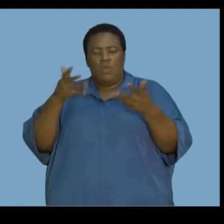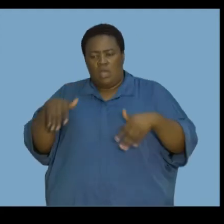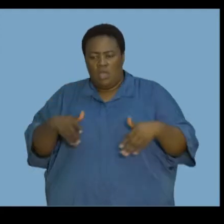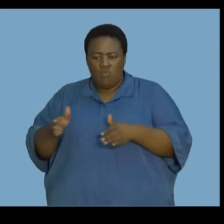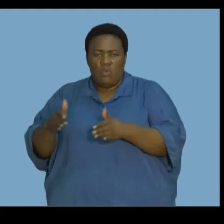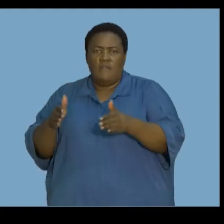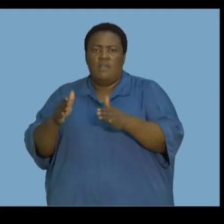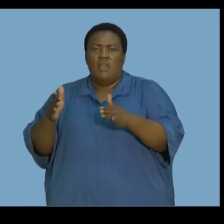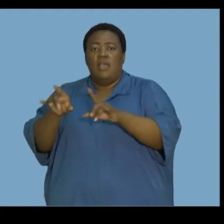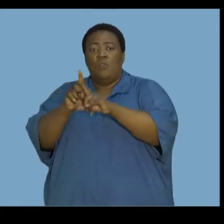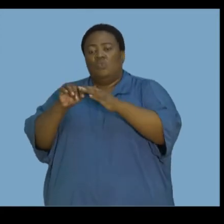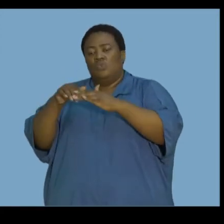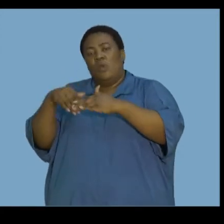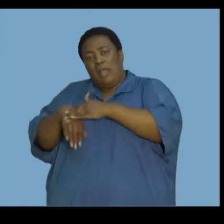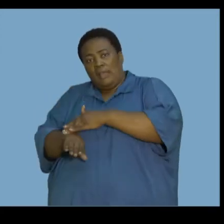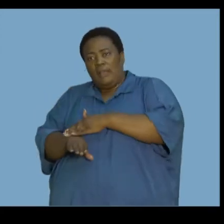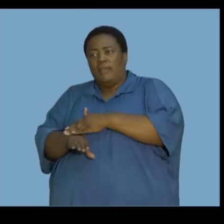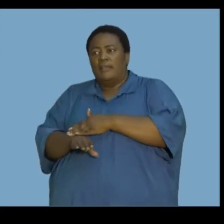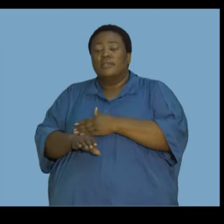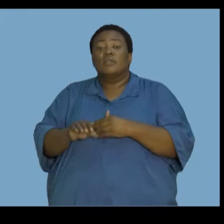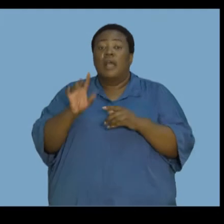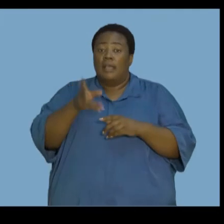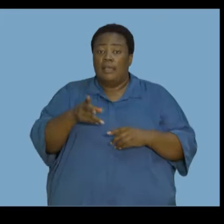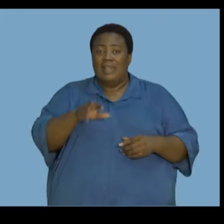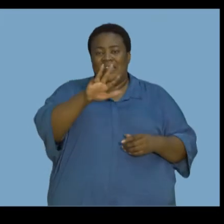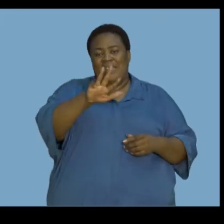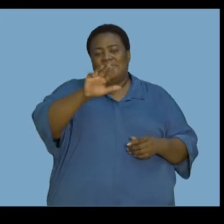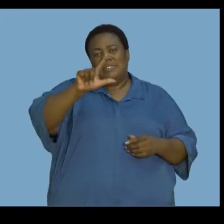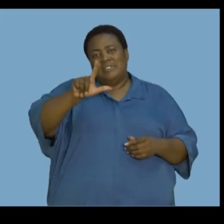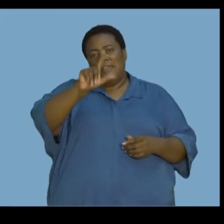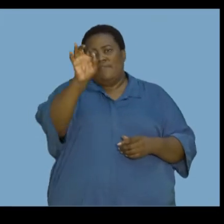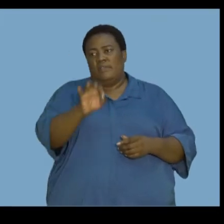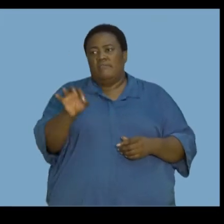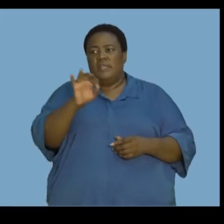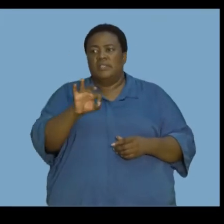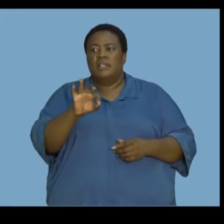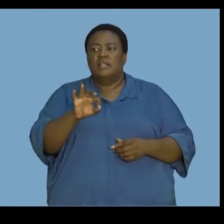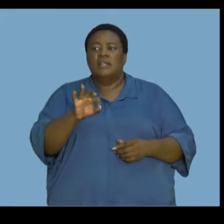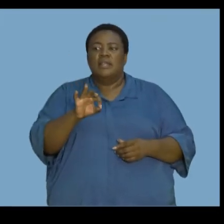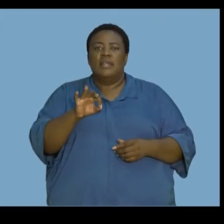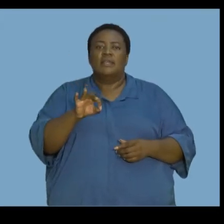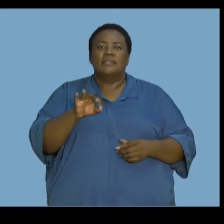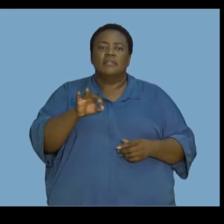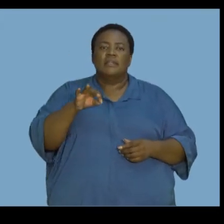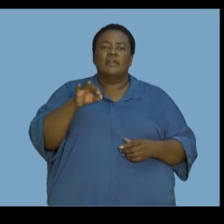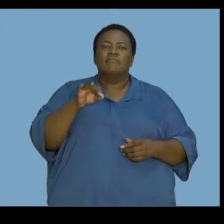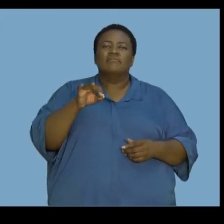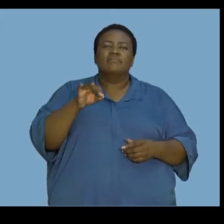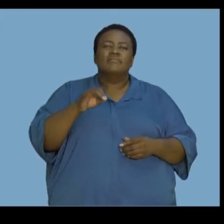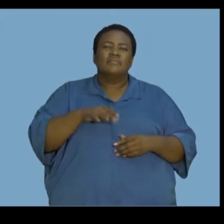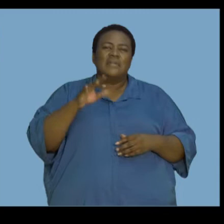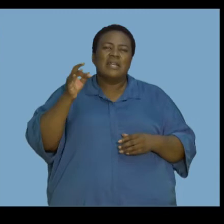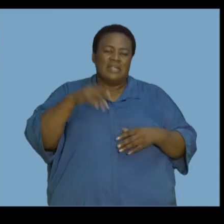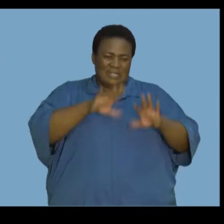our lakes, rivers, and undergrounds. Again, 97% of that is salty seawater. So if we looked